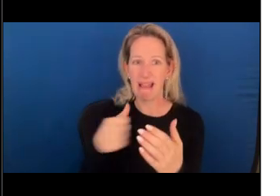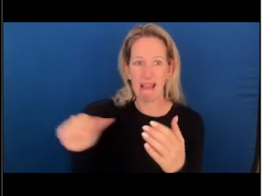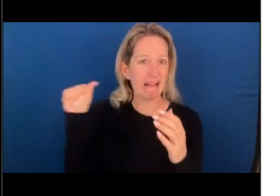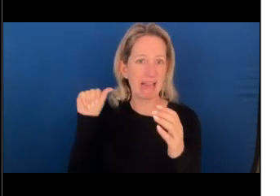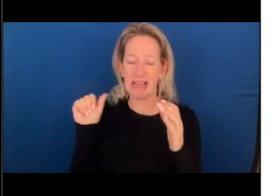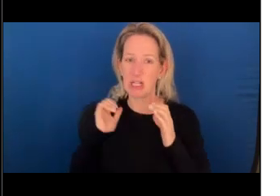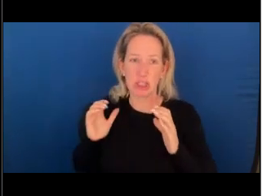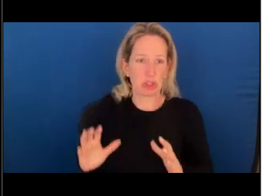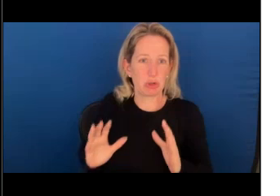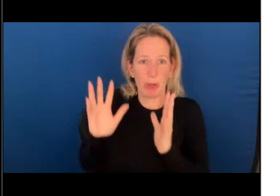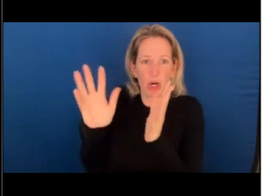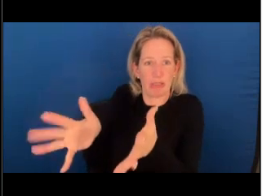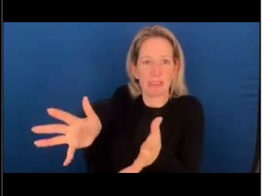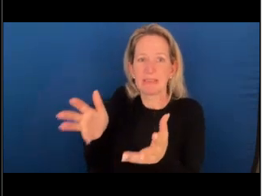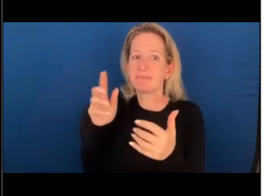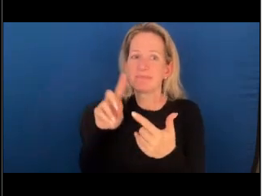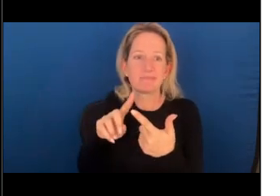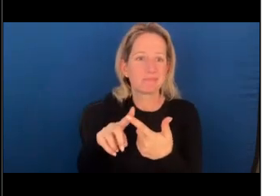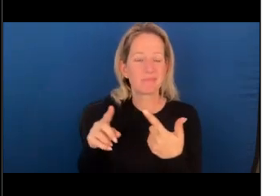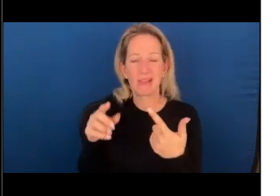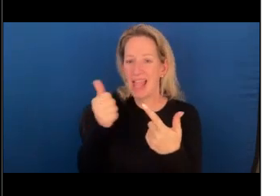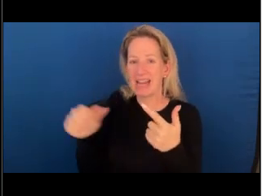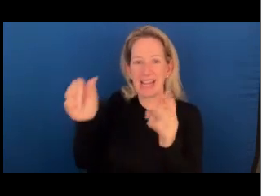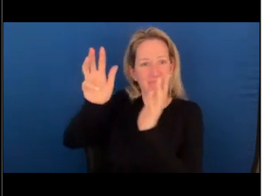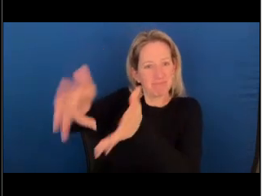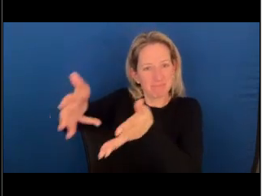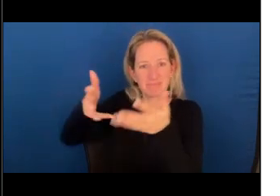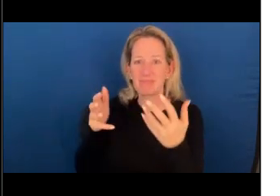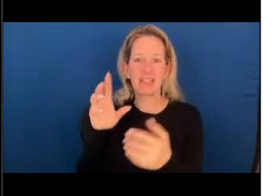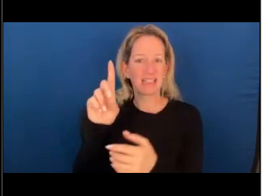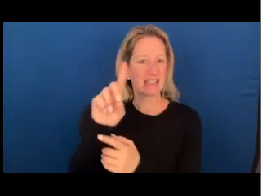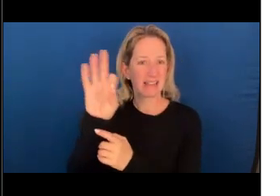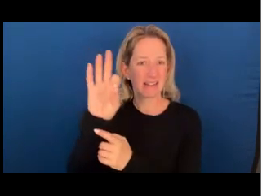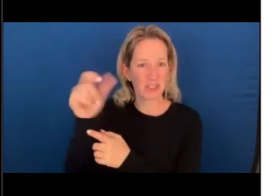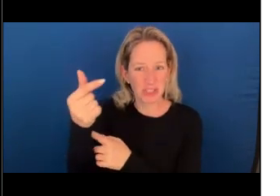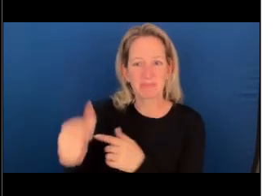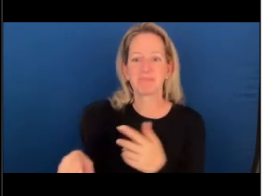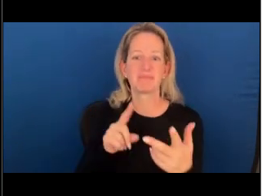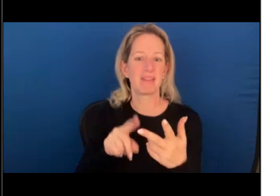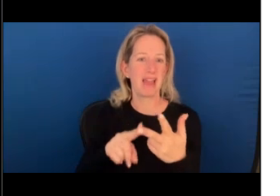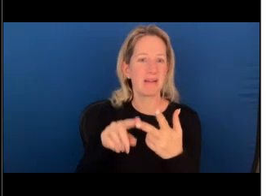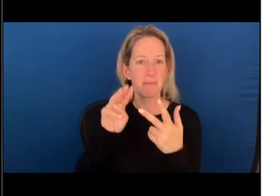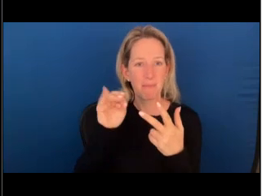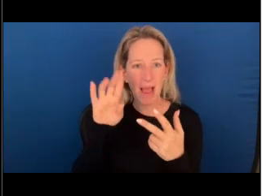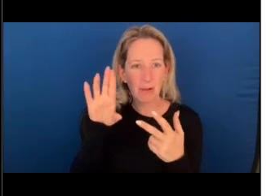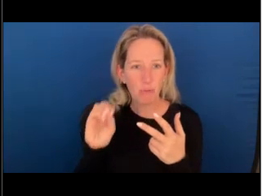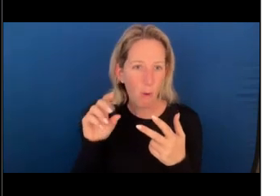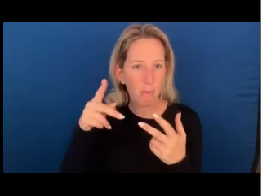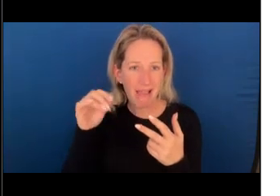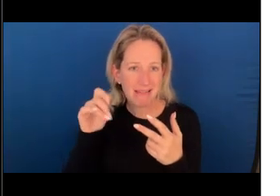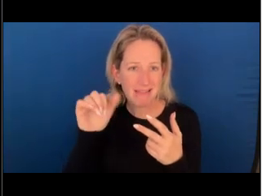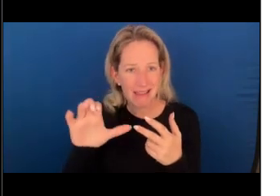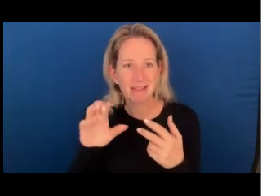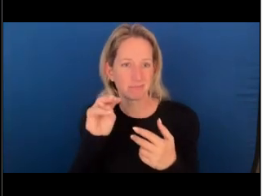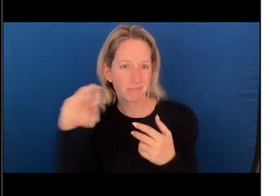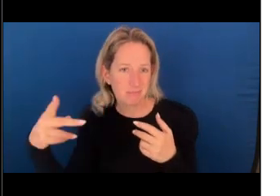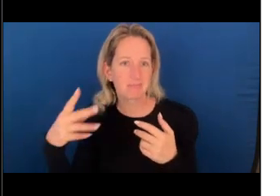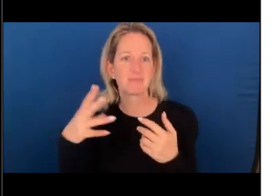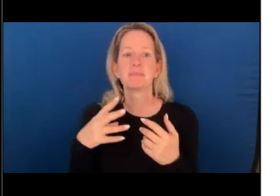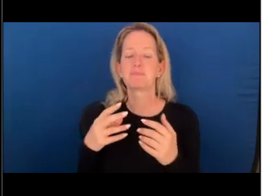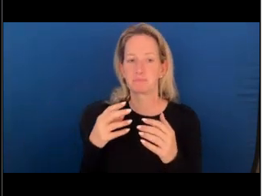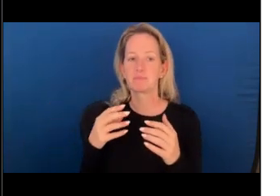derelict fishing gear, microfibers and plastics, and abandoned and derelict vessels. We focus mostly on goals 2 and 4, the